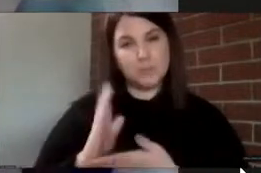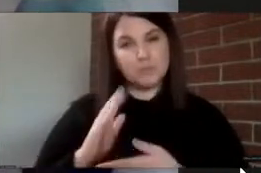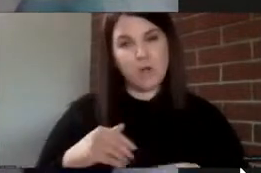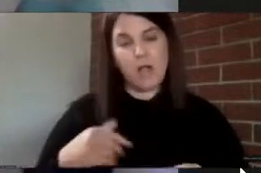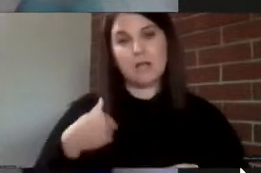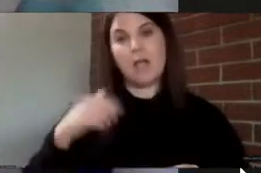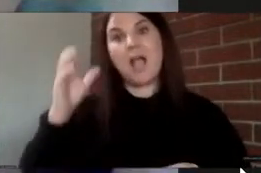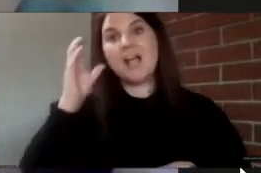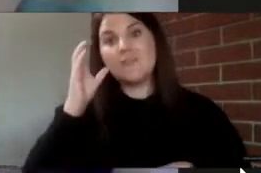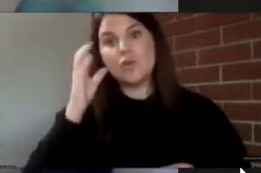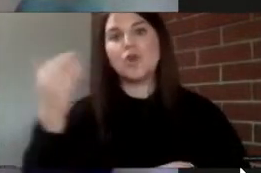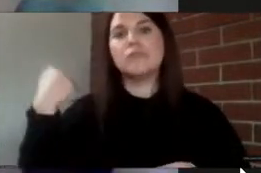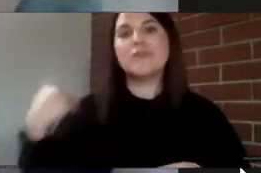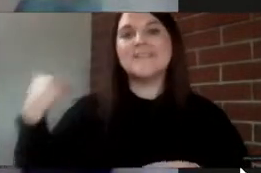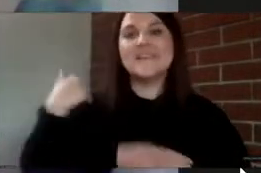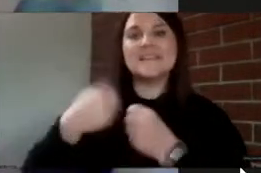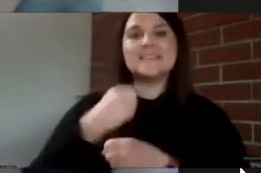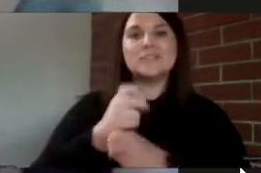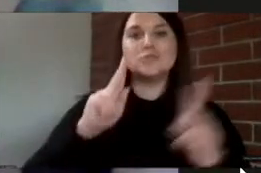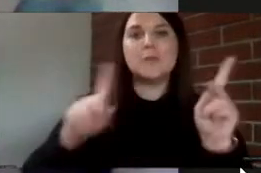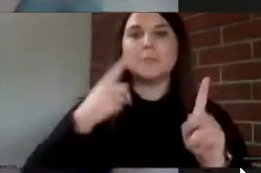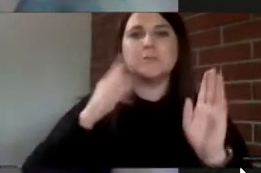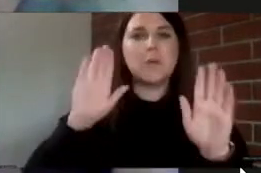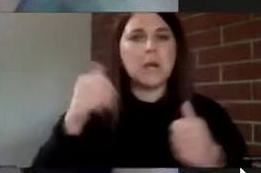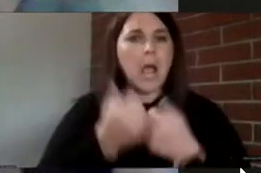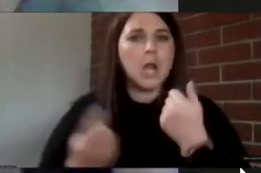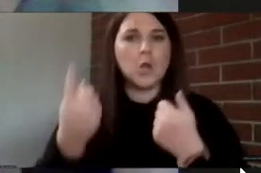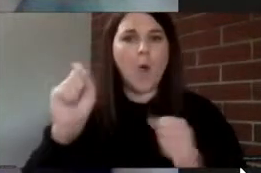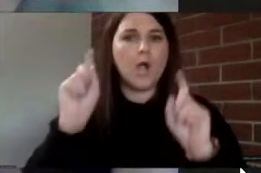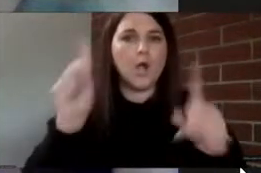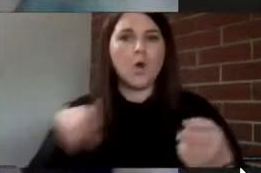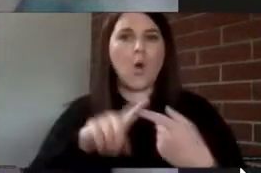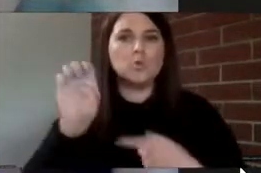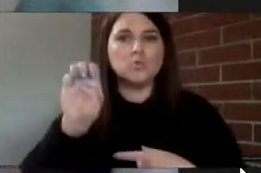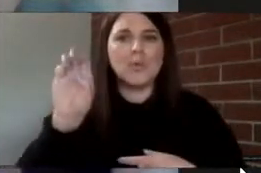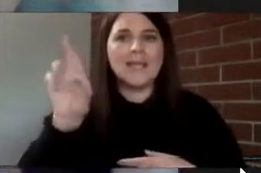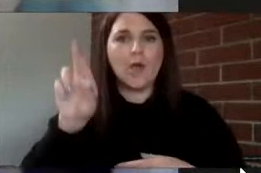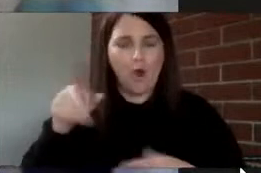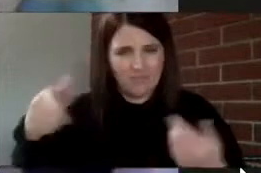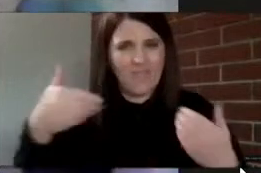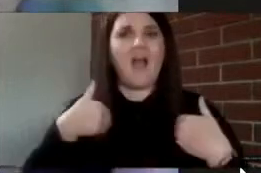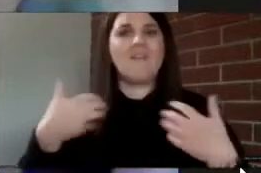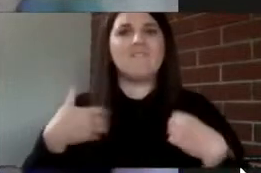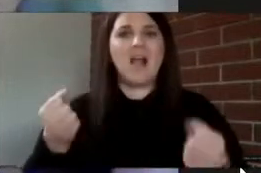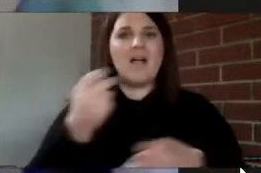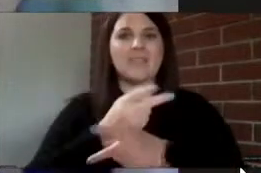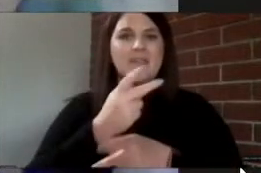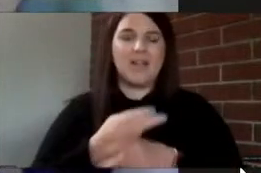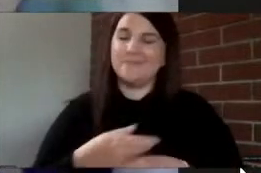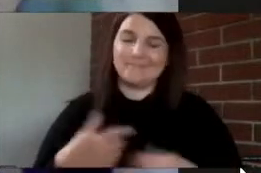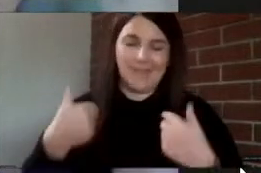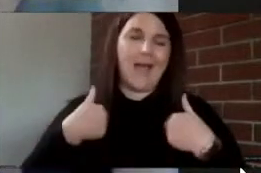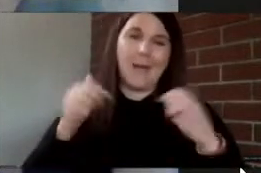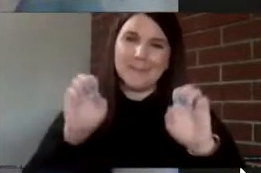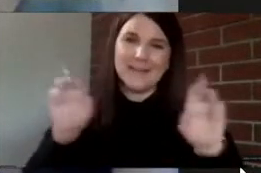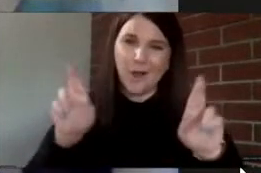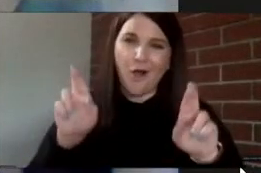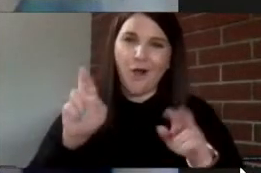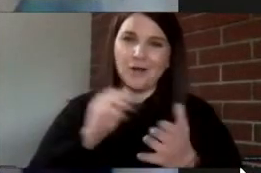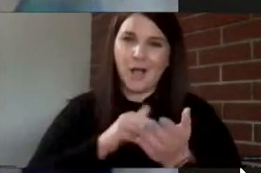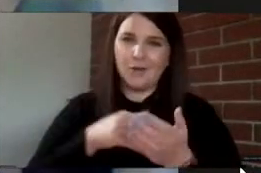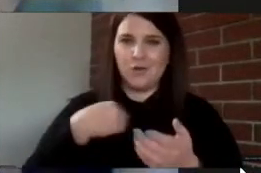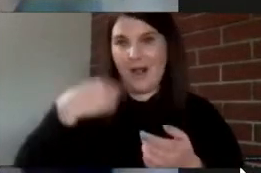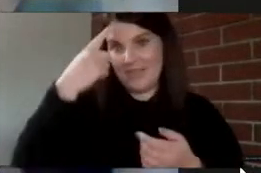in previous years people talking about where anyone can go to an emergency department, so they have healthcare. Again, I'm an ER doctor. I do think everyone should have